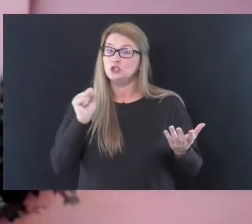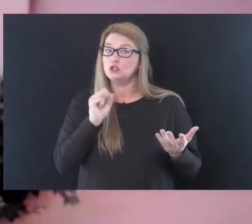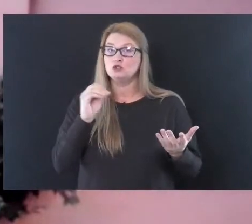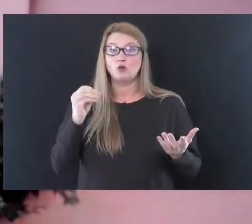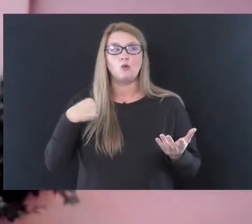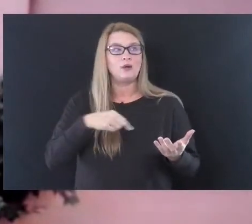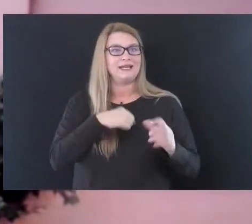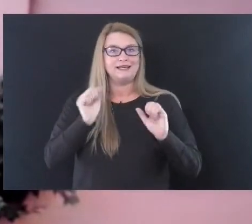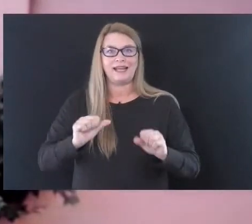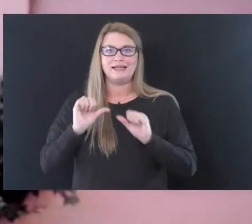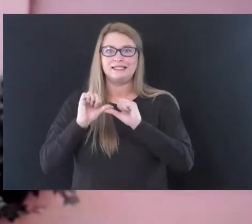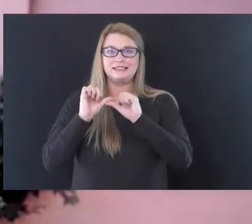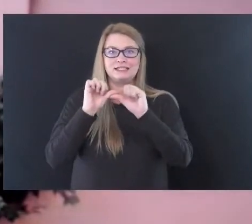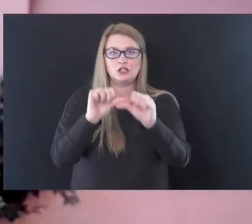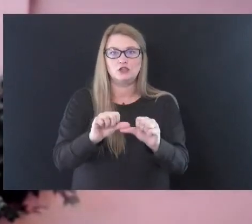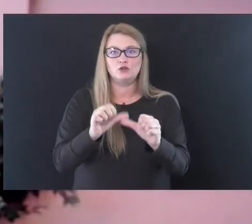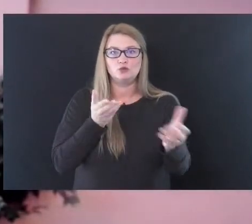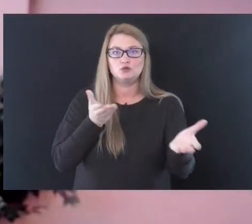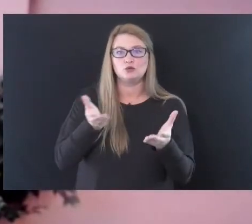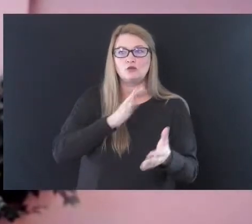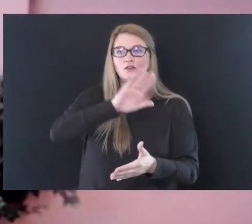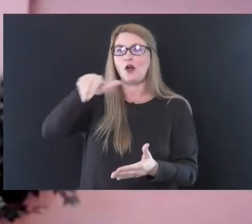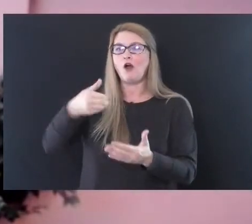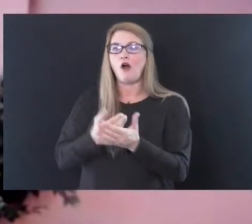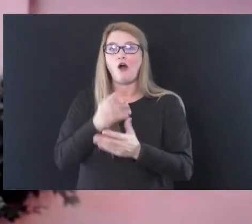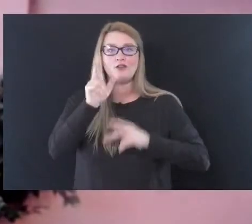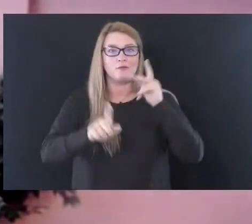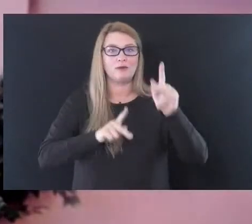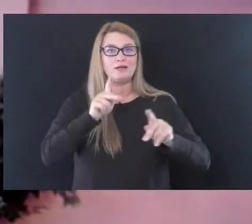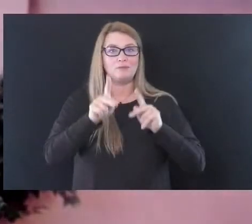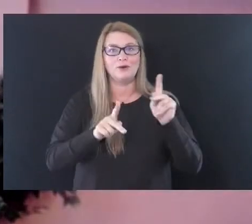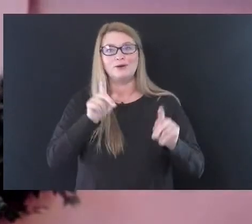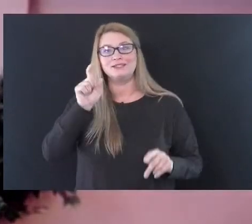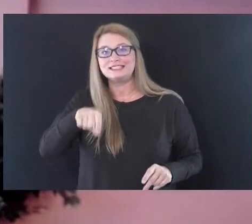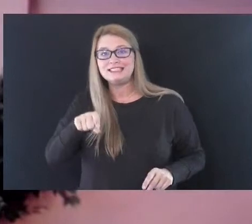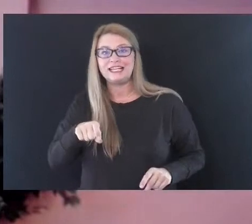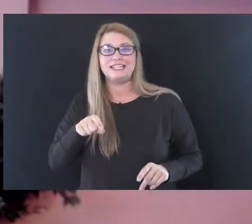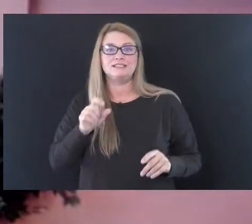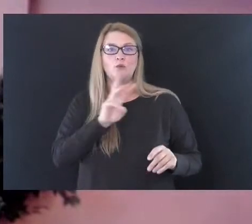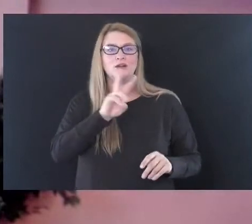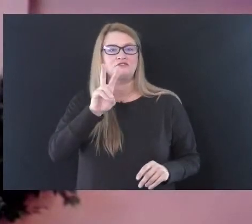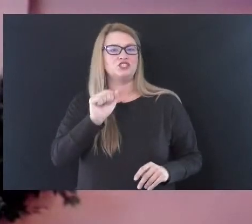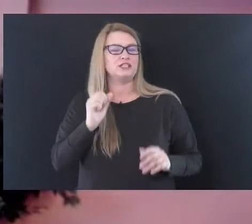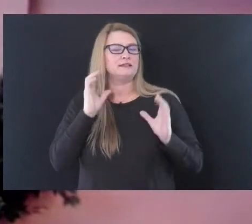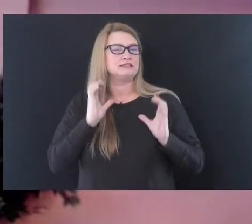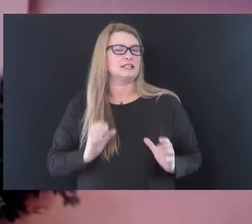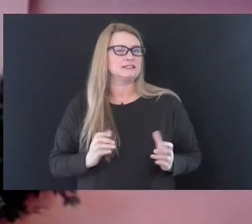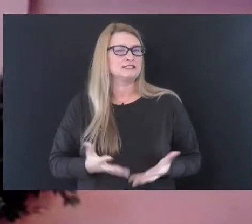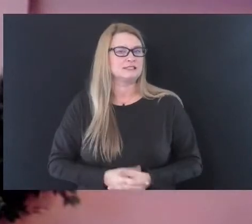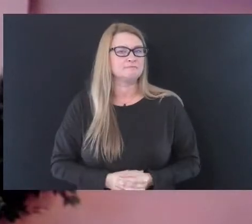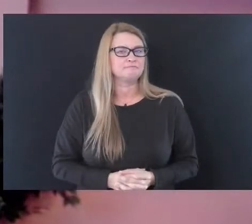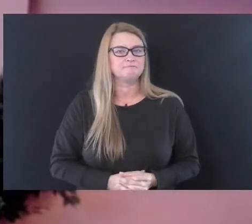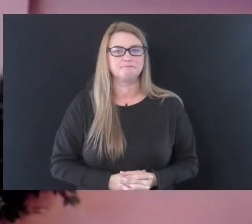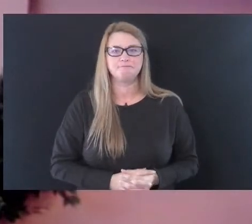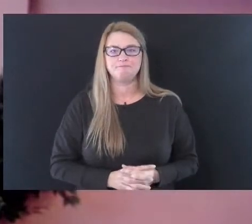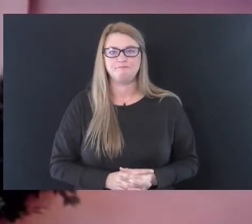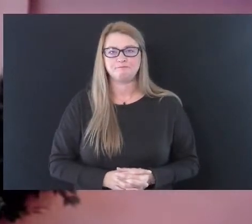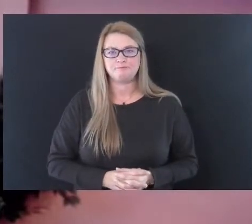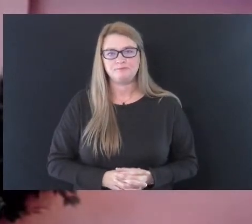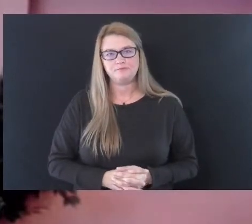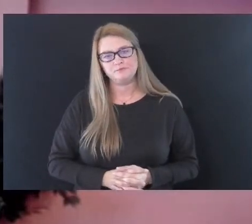that we can continue to serve all of the needs of our West Virginia citizens. And I think that although,